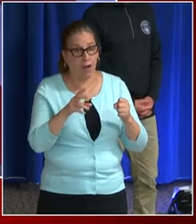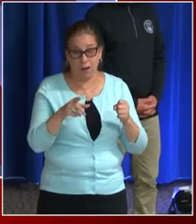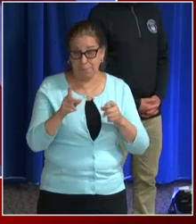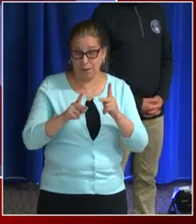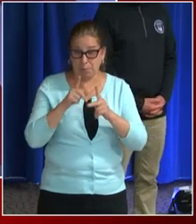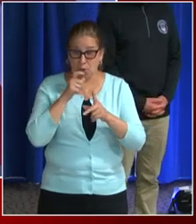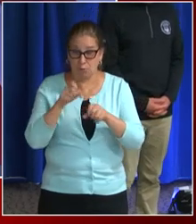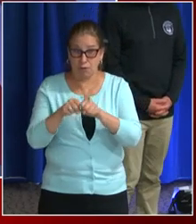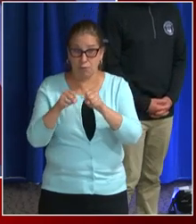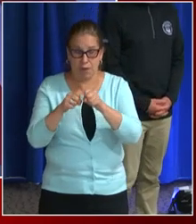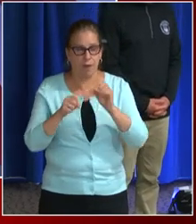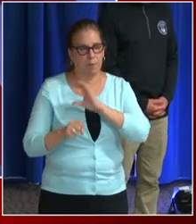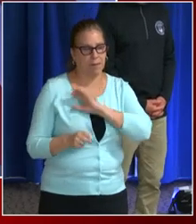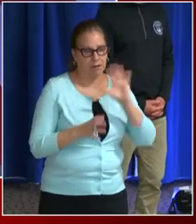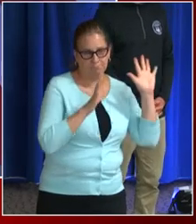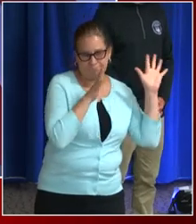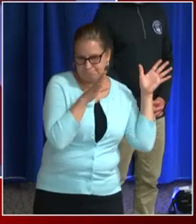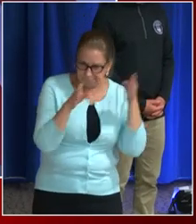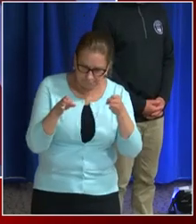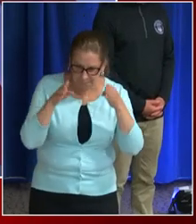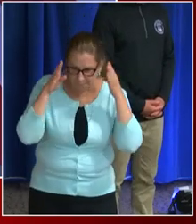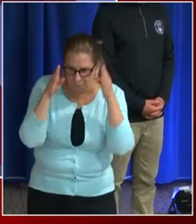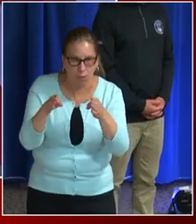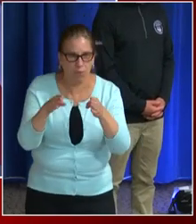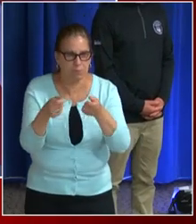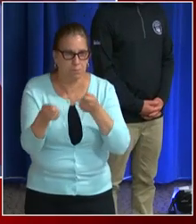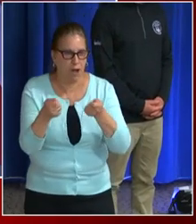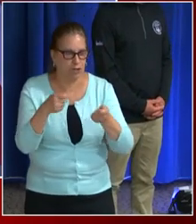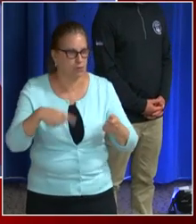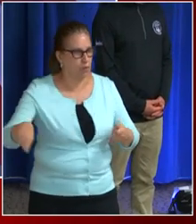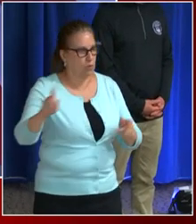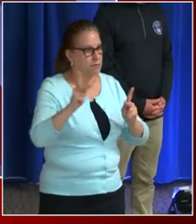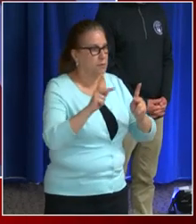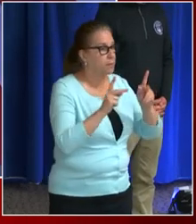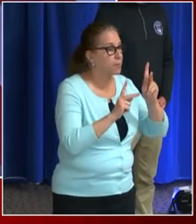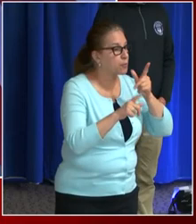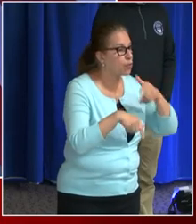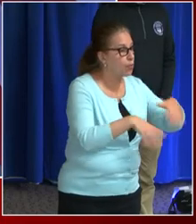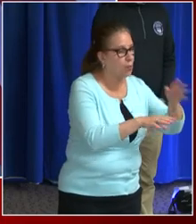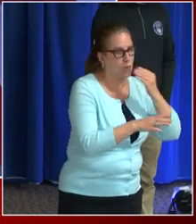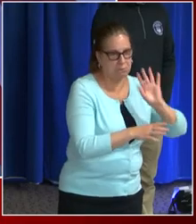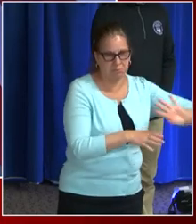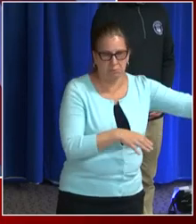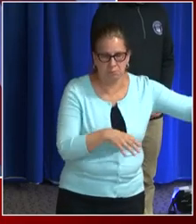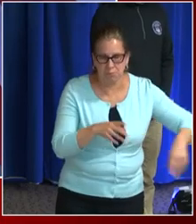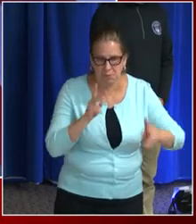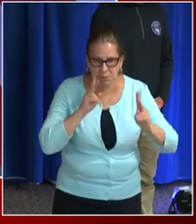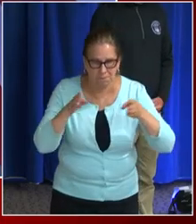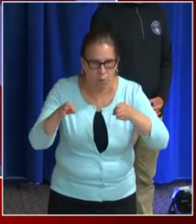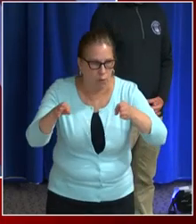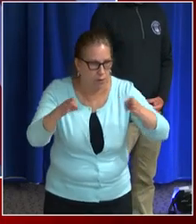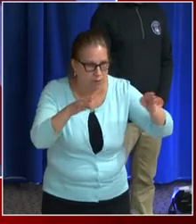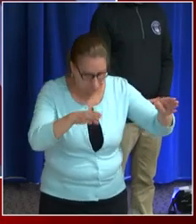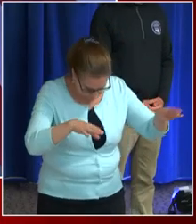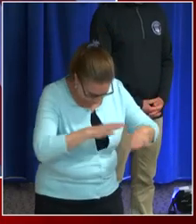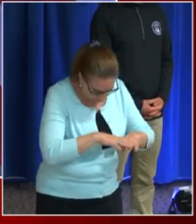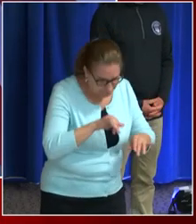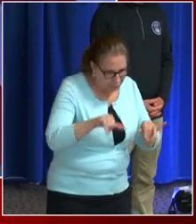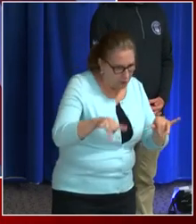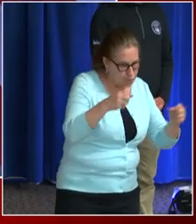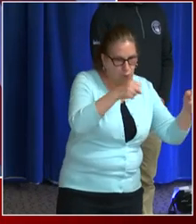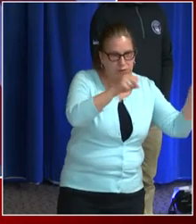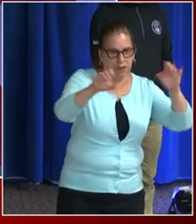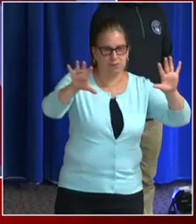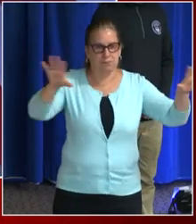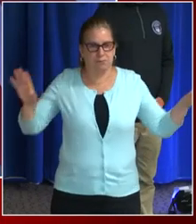it was to the good over a couple of nights for public safety. Yes. One quick question maybe for the chief